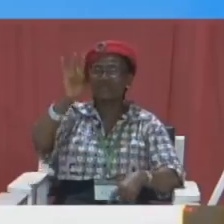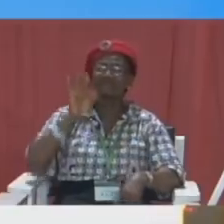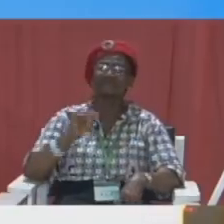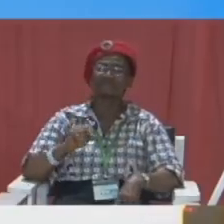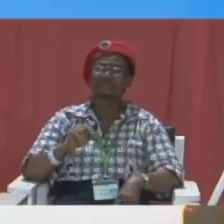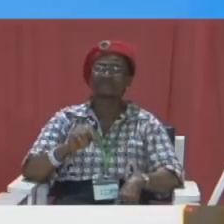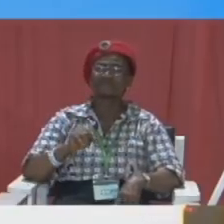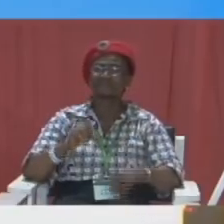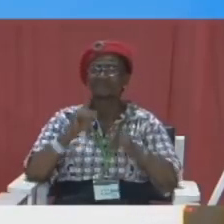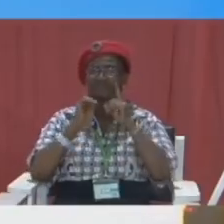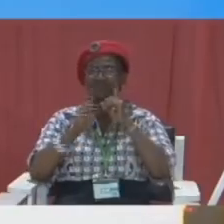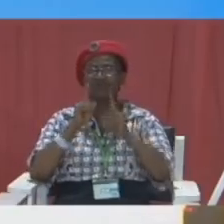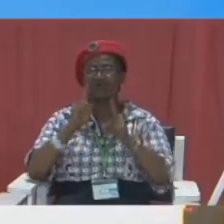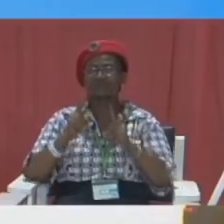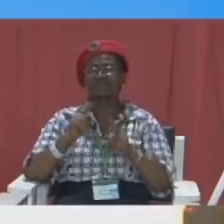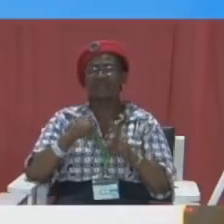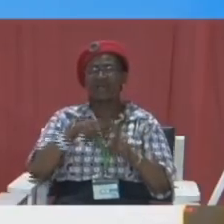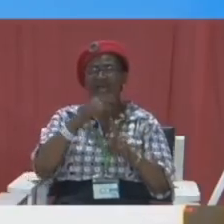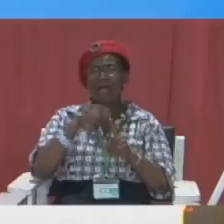Talks about joy